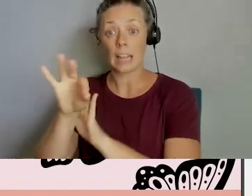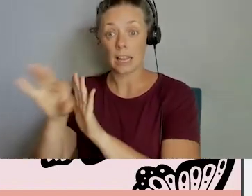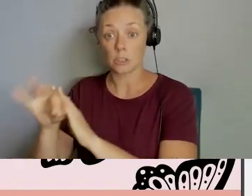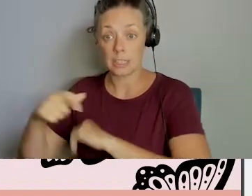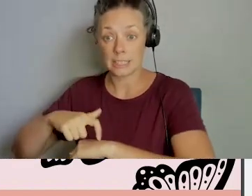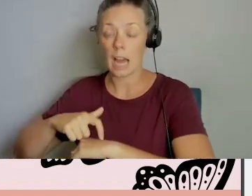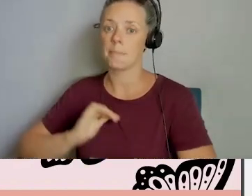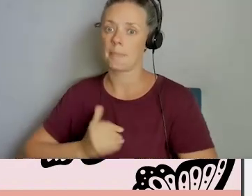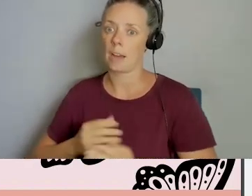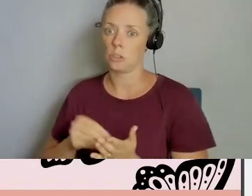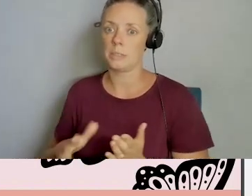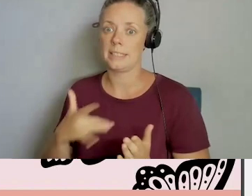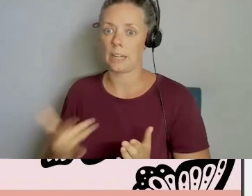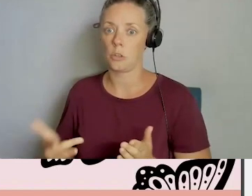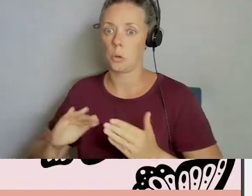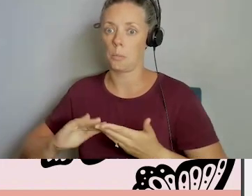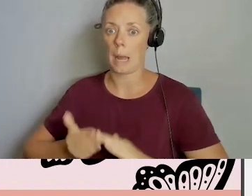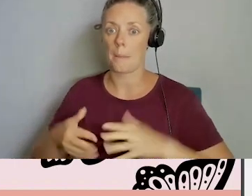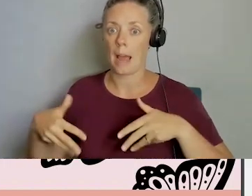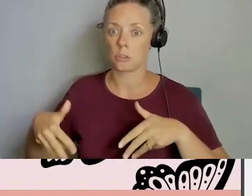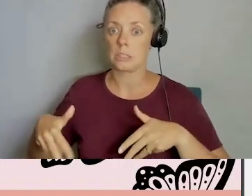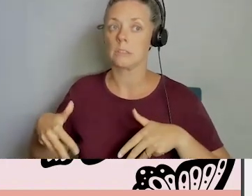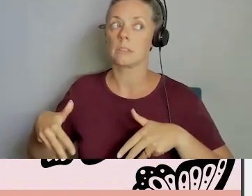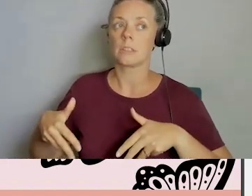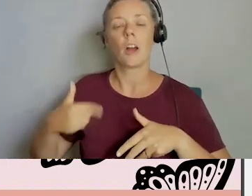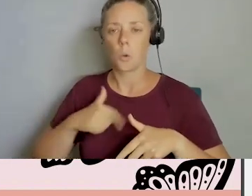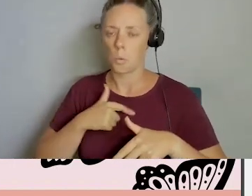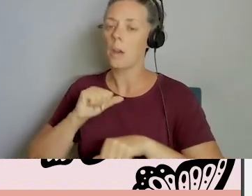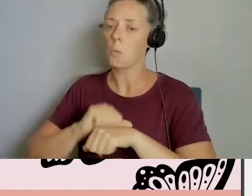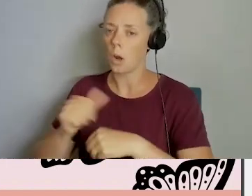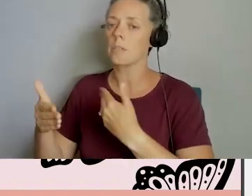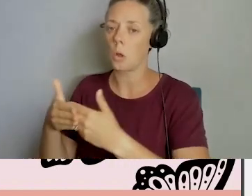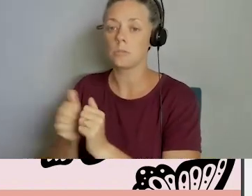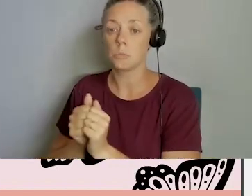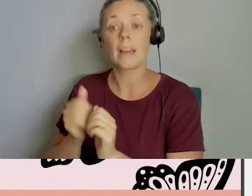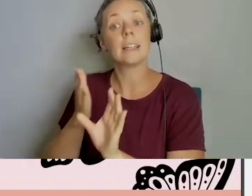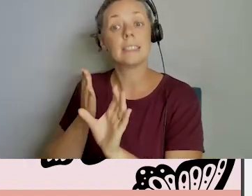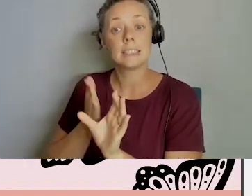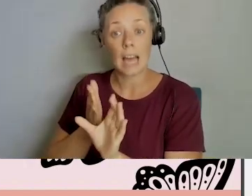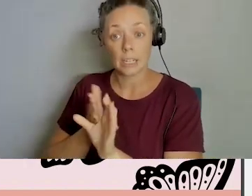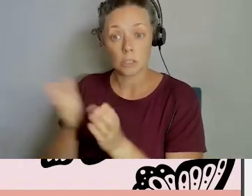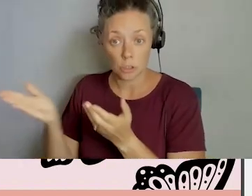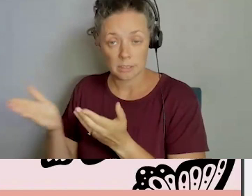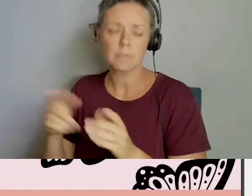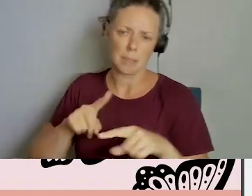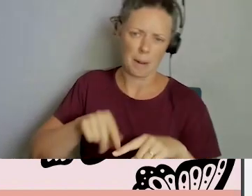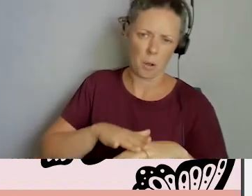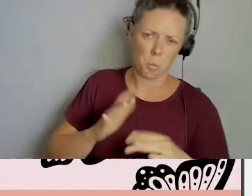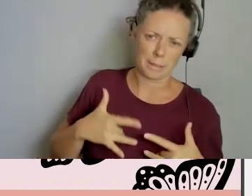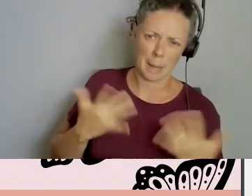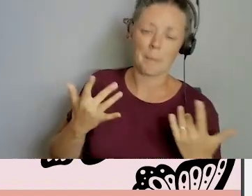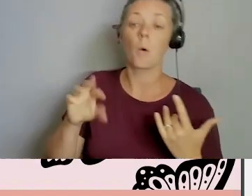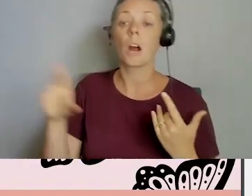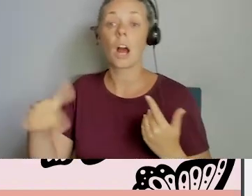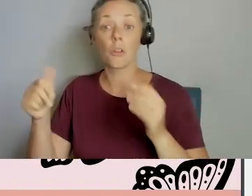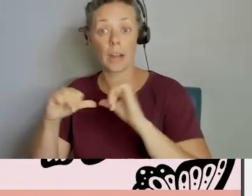be happening. Therefore, we work very closely either with psych services, depending on what's going on, or other agencies